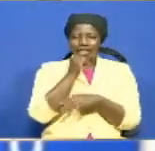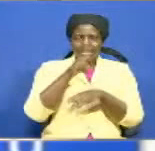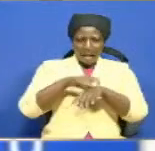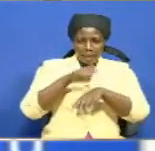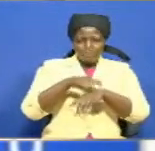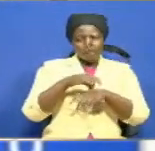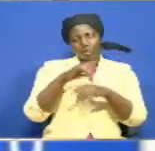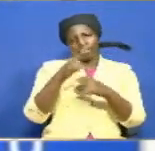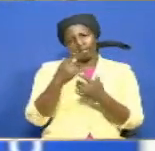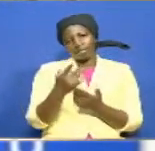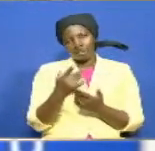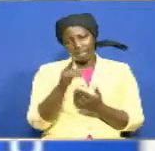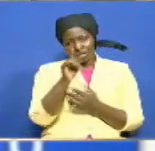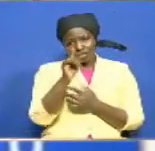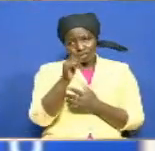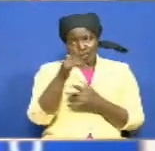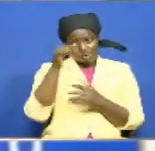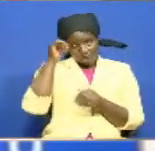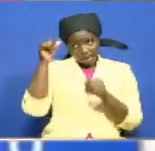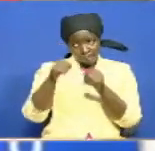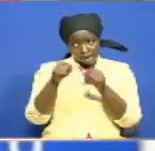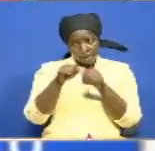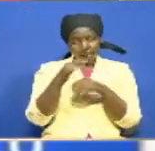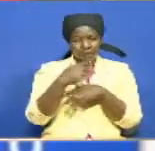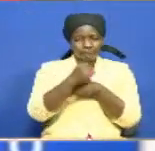recall, in August of